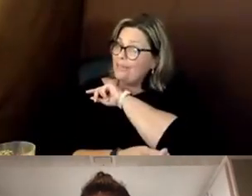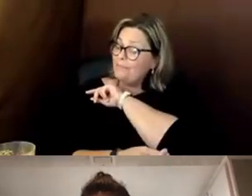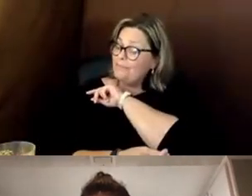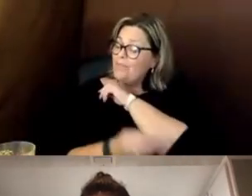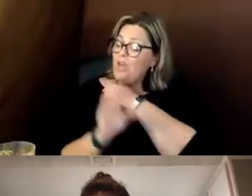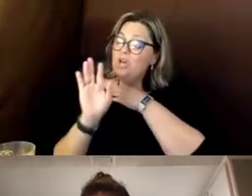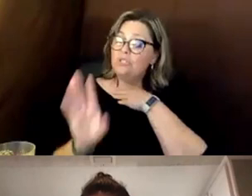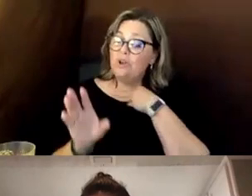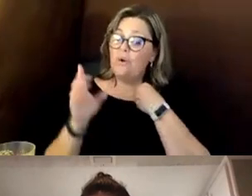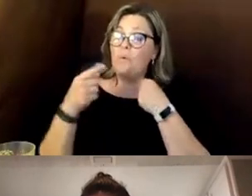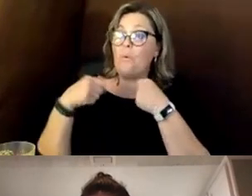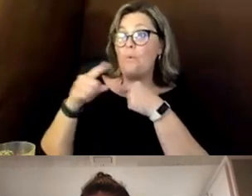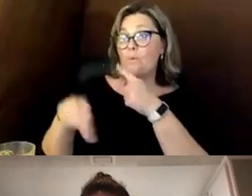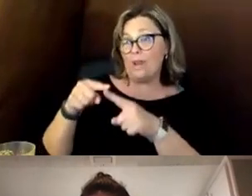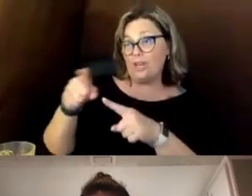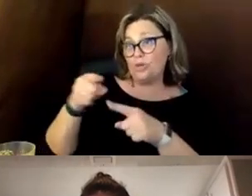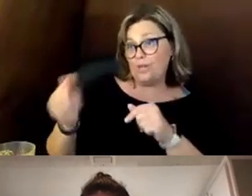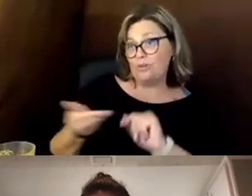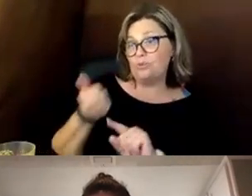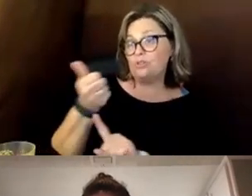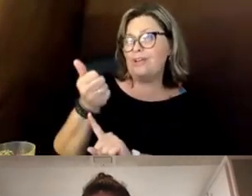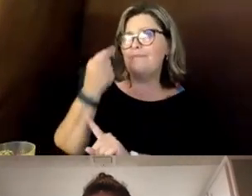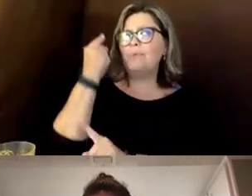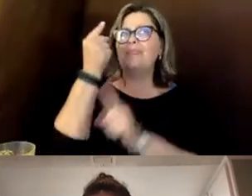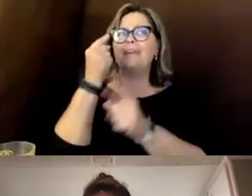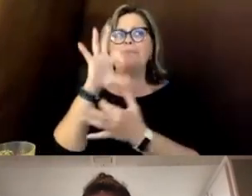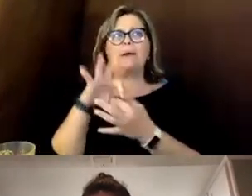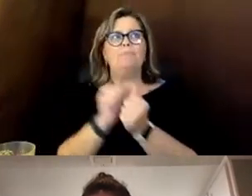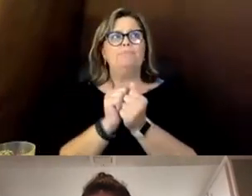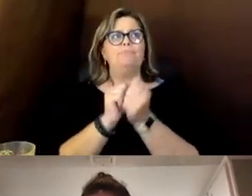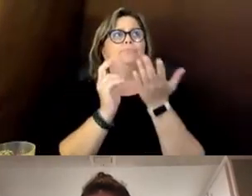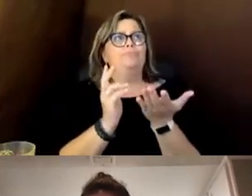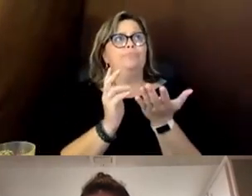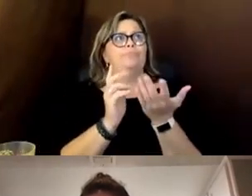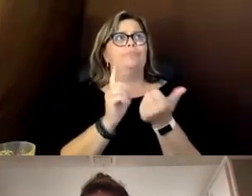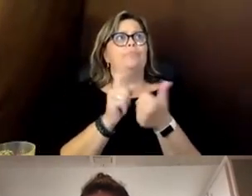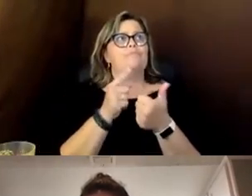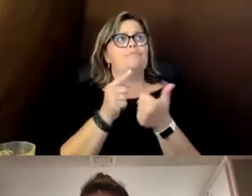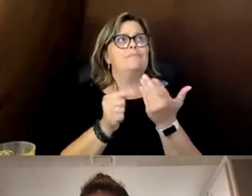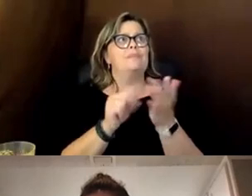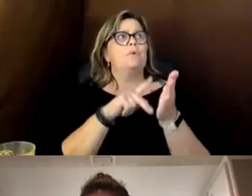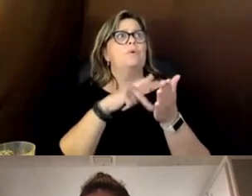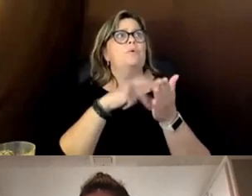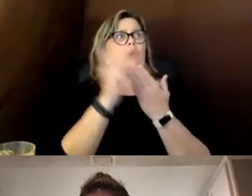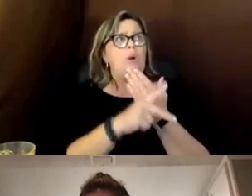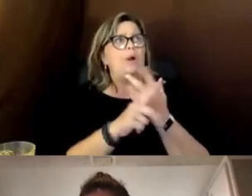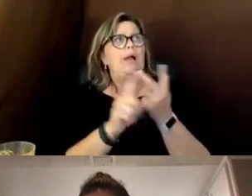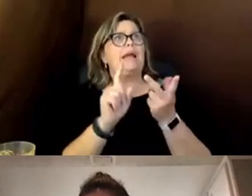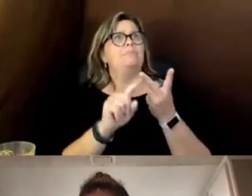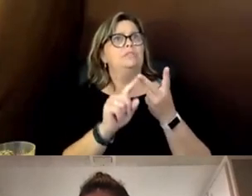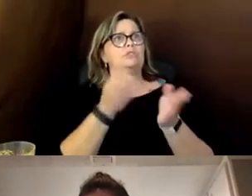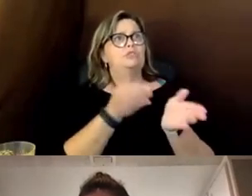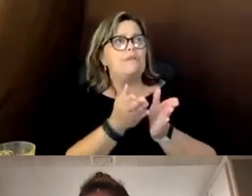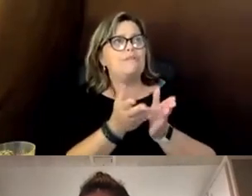our mind when we think about the combination of programs and services that will be required, we'd like to hear